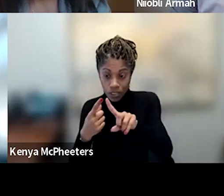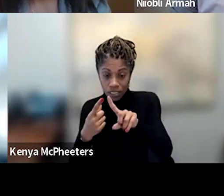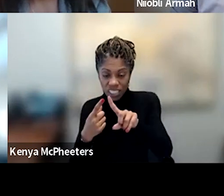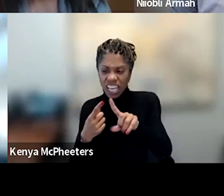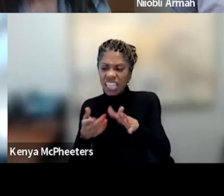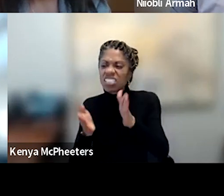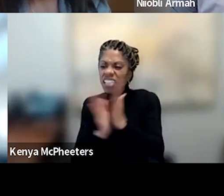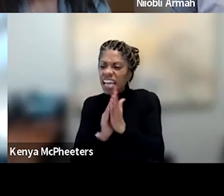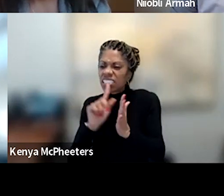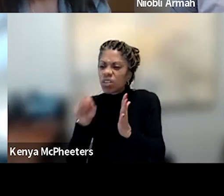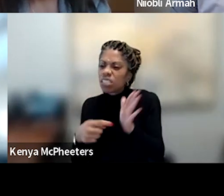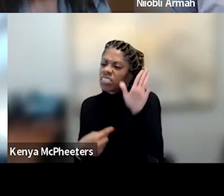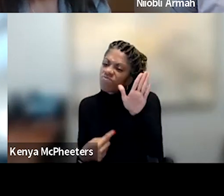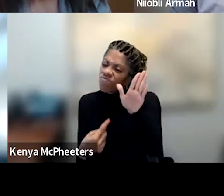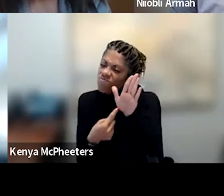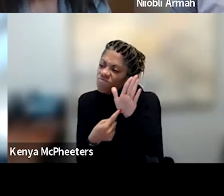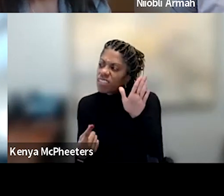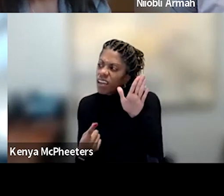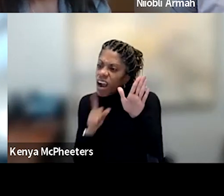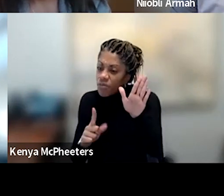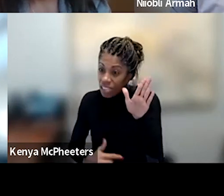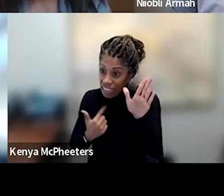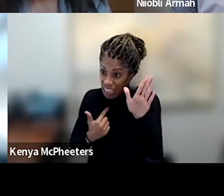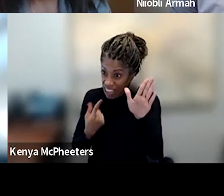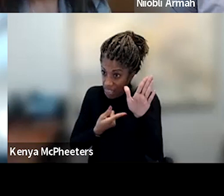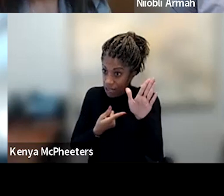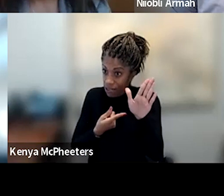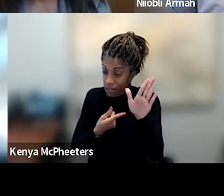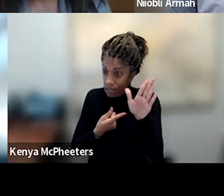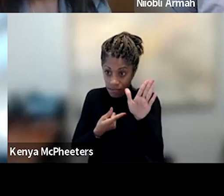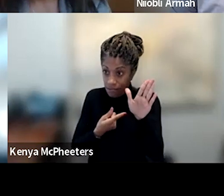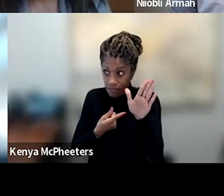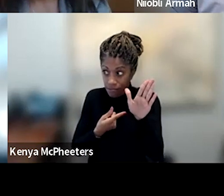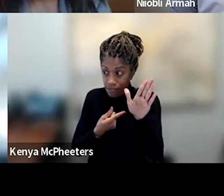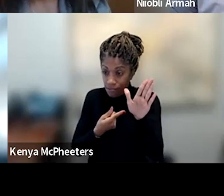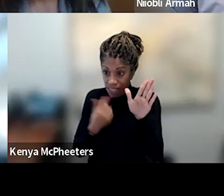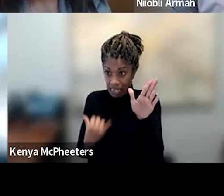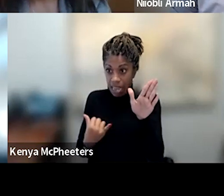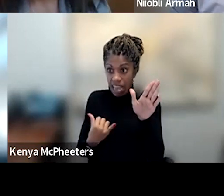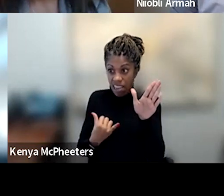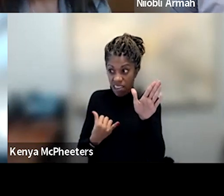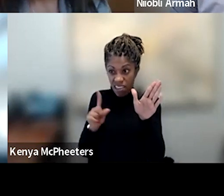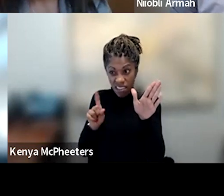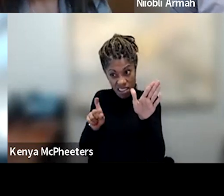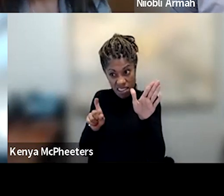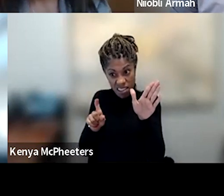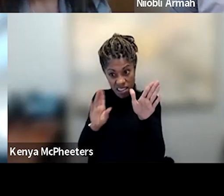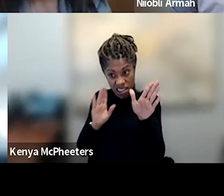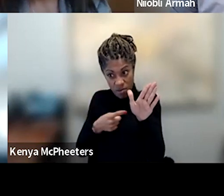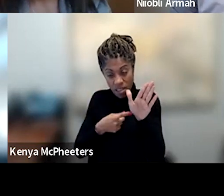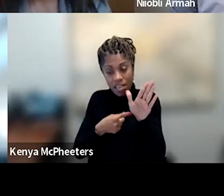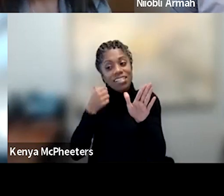those values in today's way, right? These values may have been